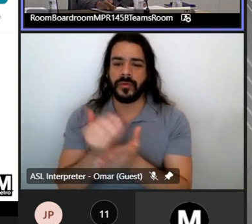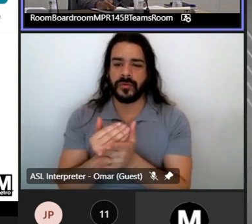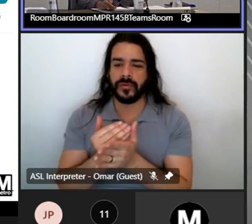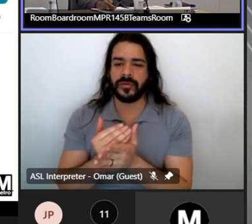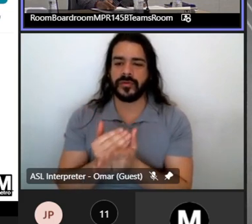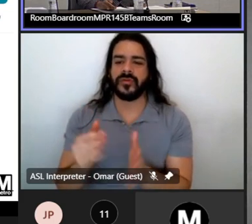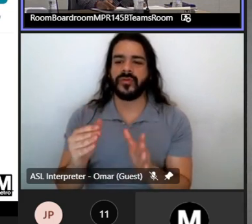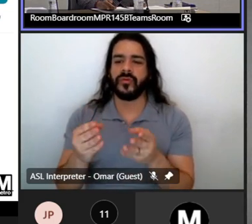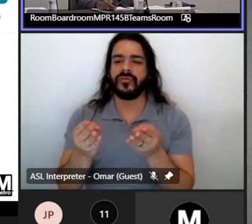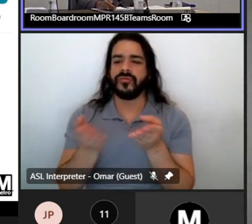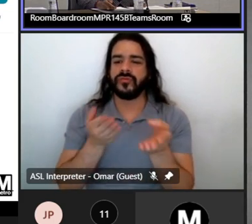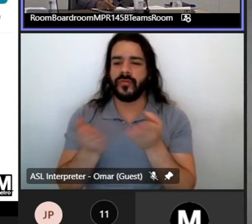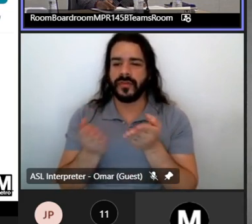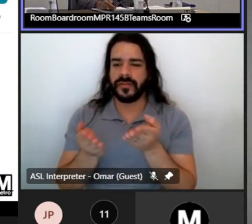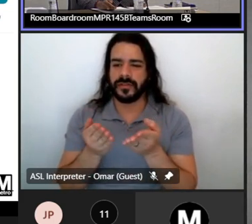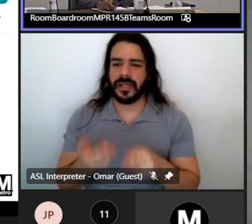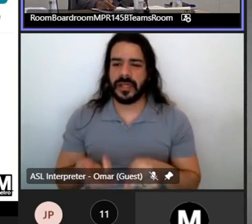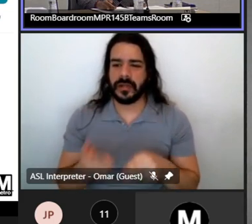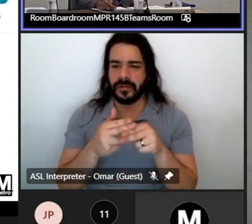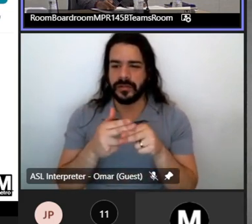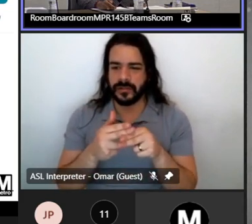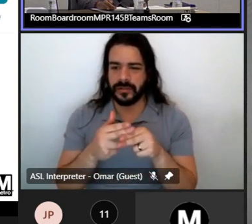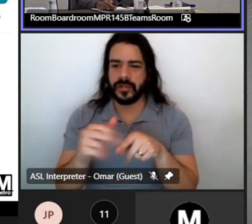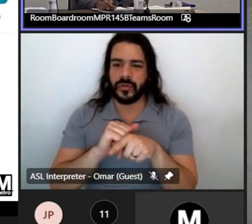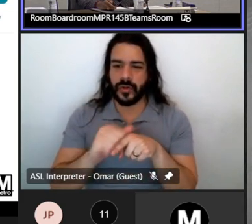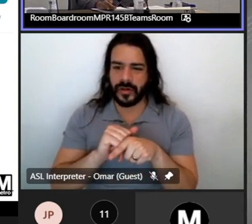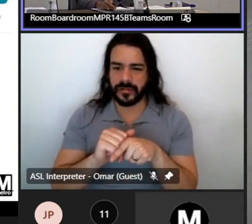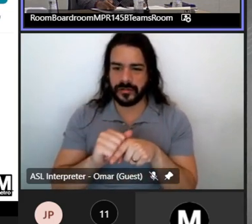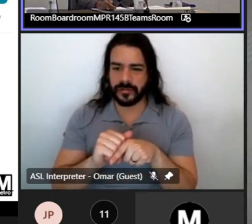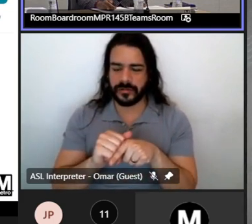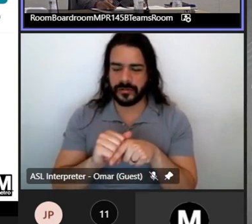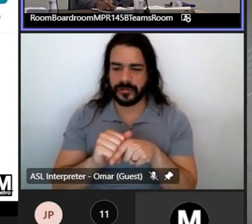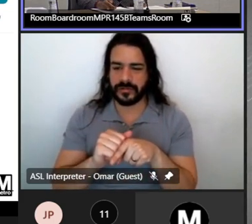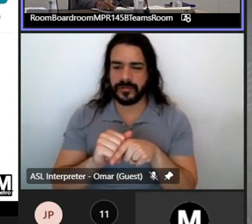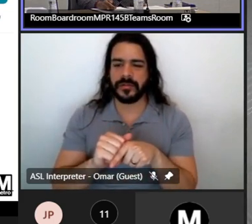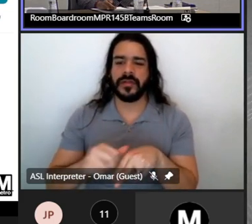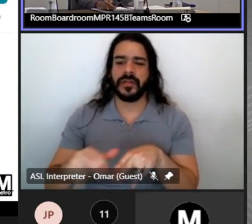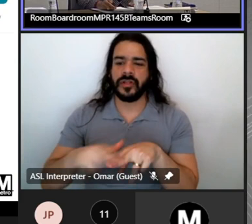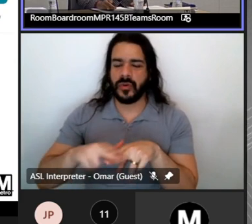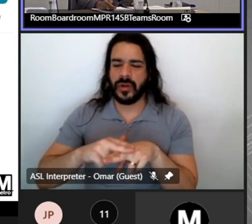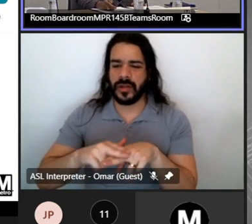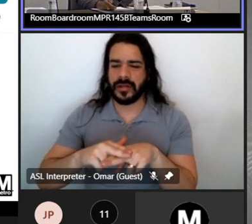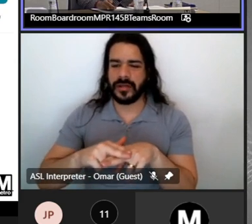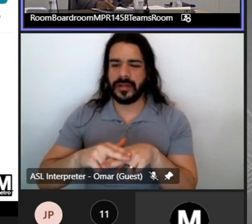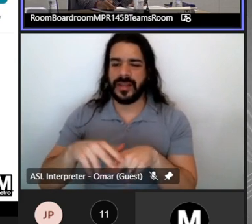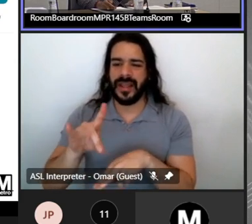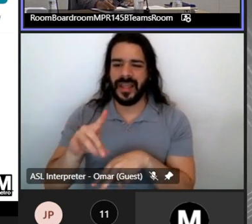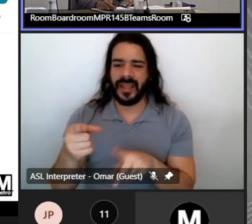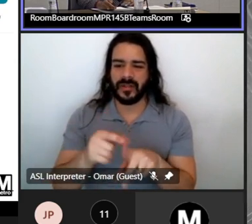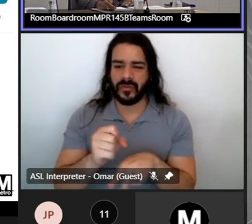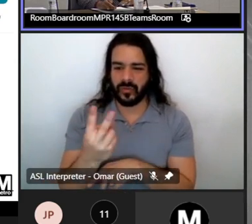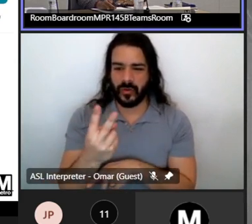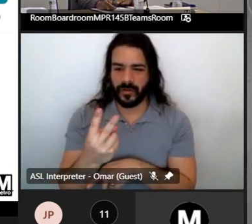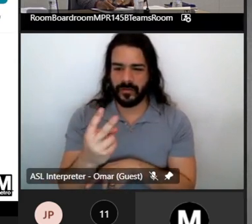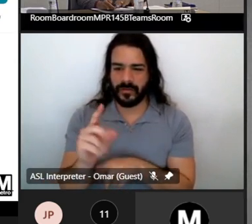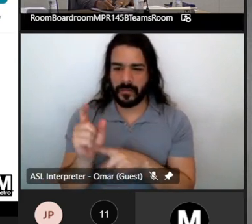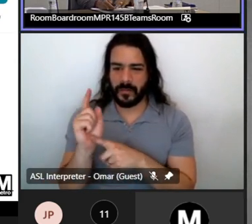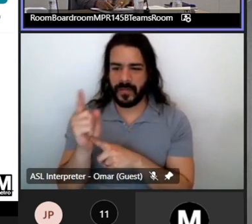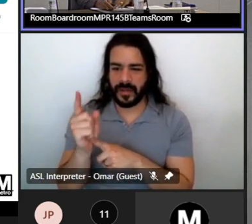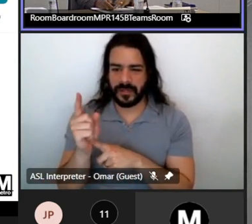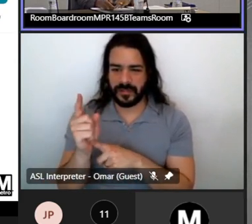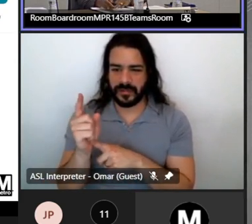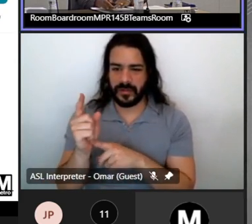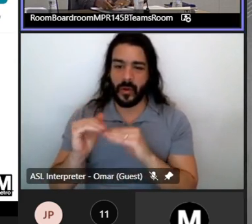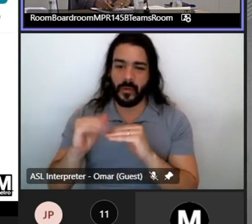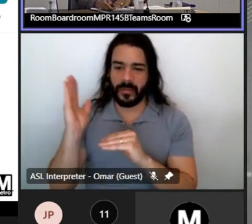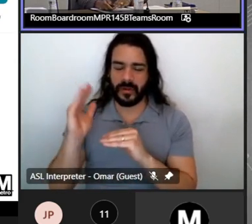service frequency with trains every 3 to 6 minutes at stations in the core and trains every 8 to 12 minutes or